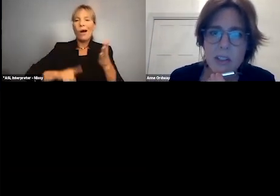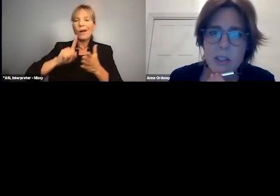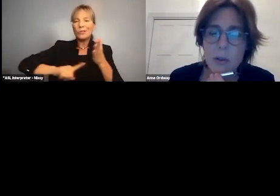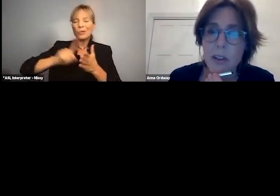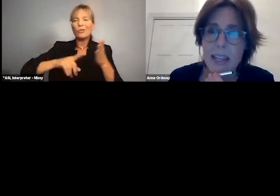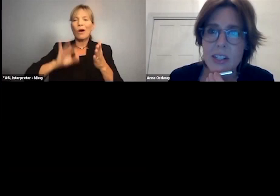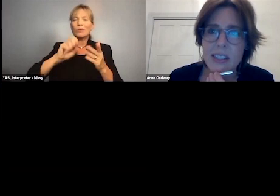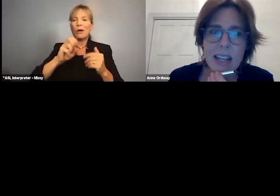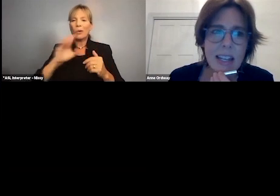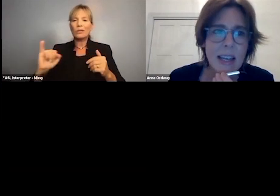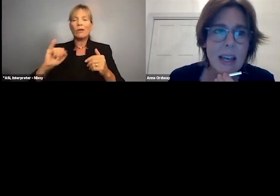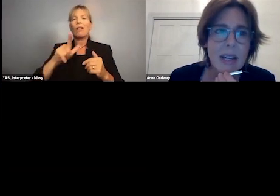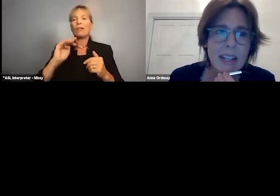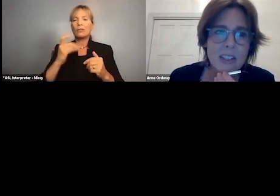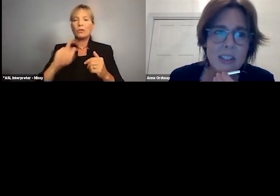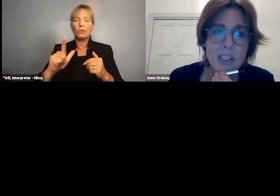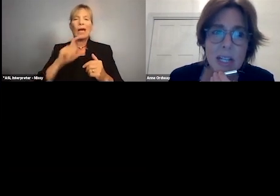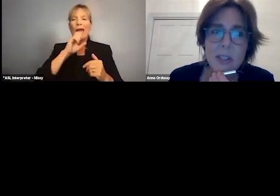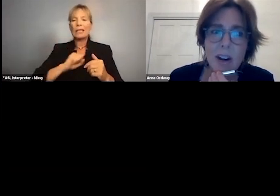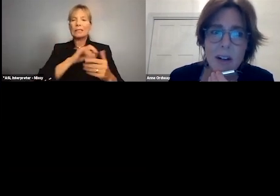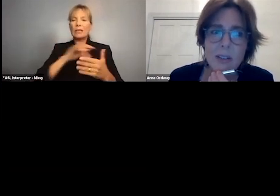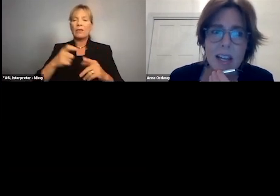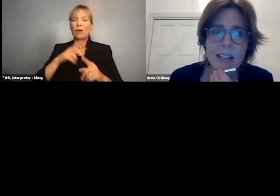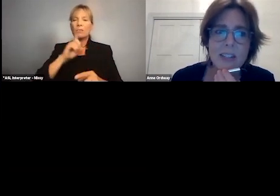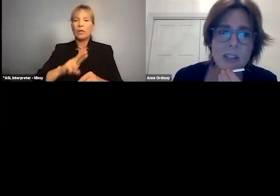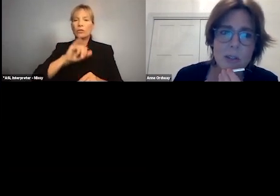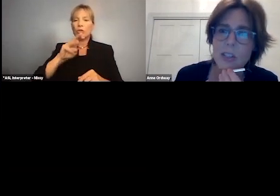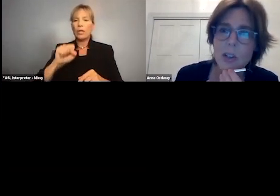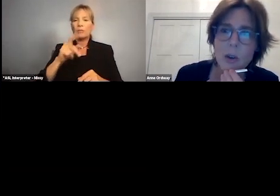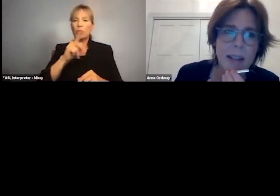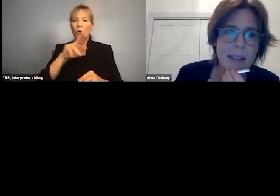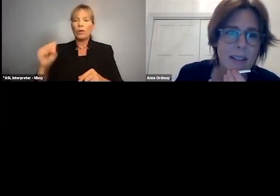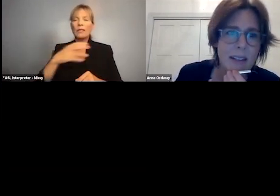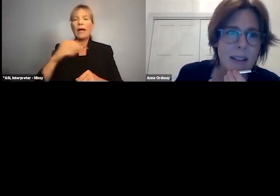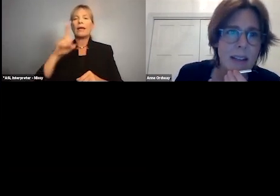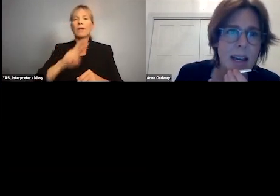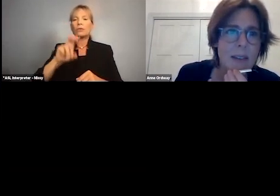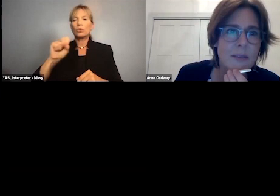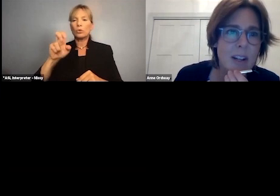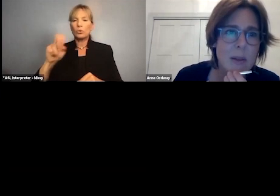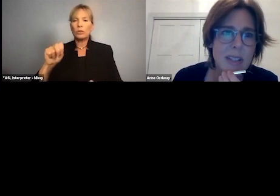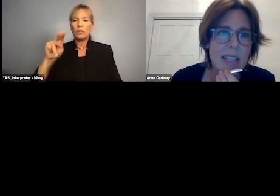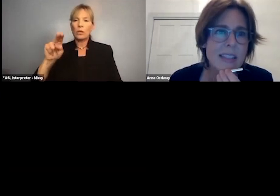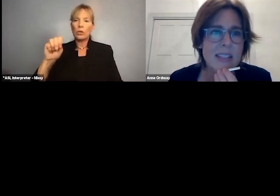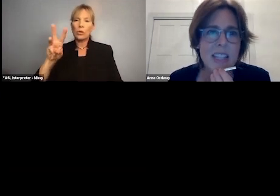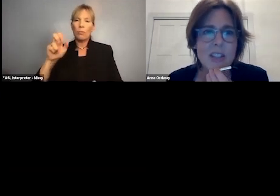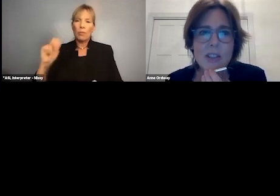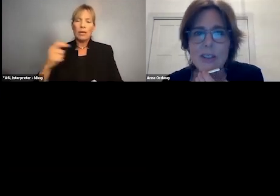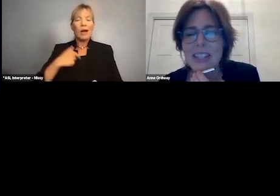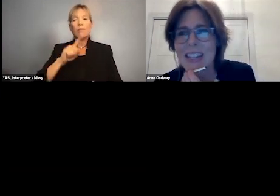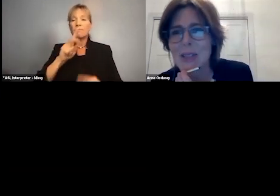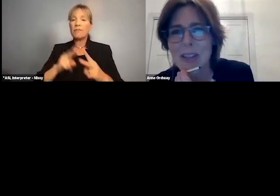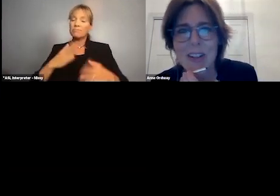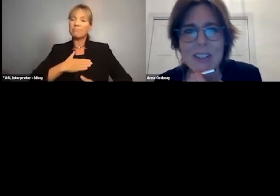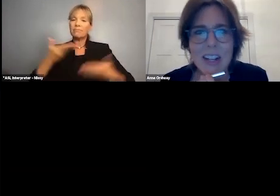Cord Injury Longitudinal Aging Study by Drs. James Krause and Dr. Susan Newman. I'm very pleased